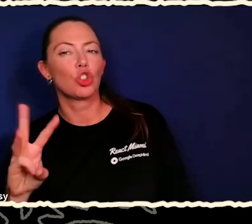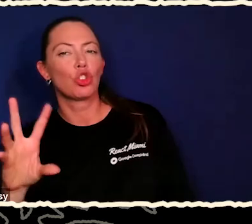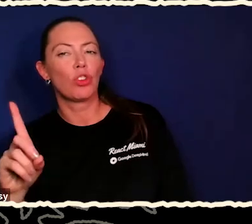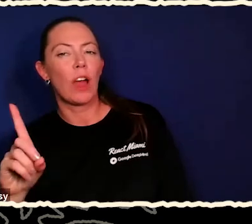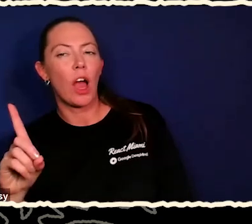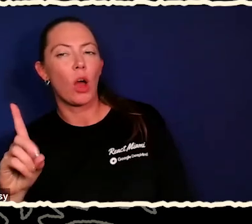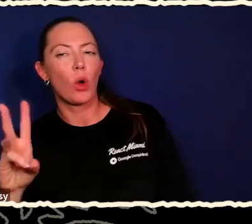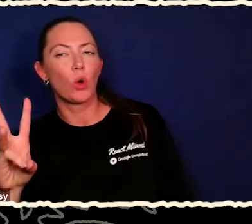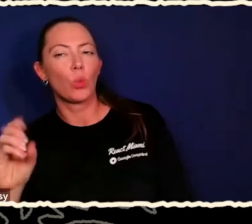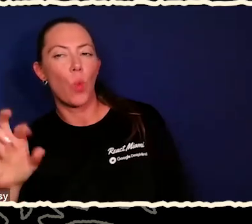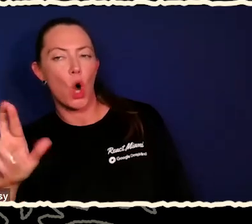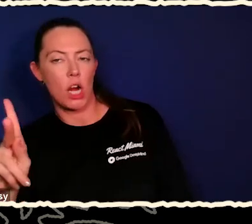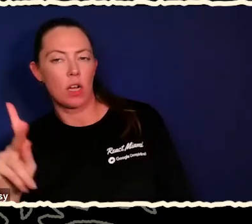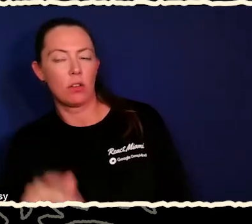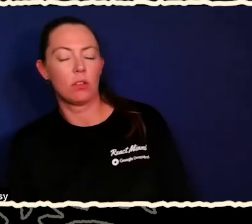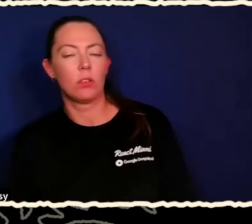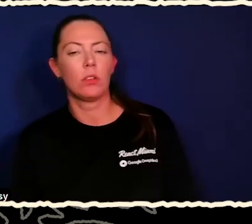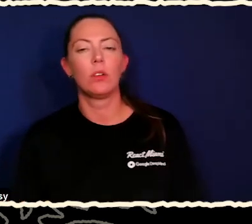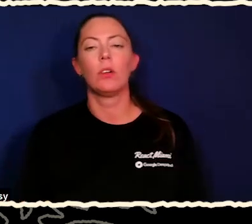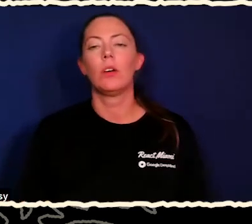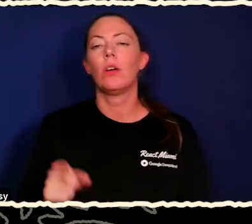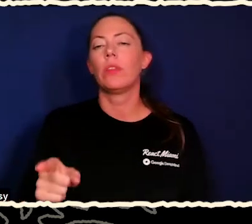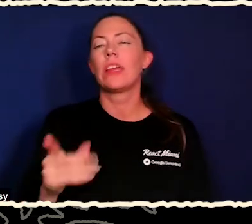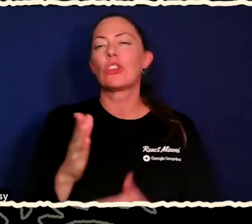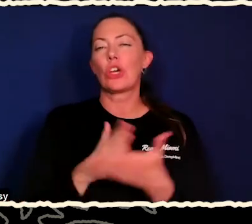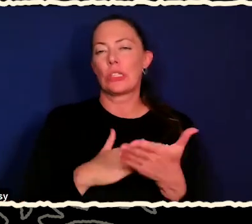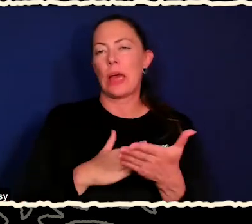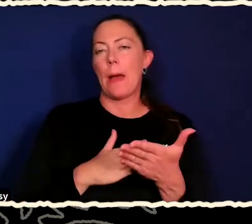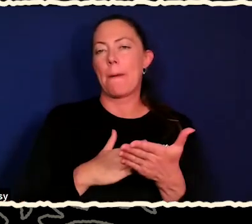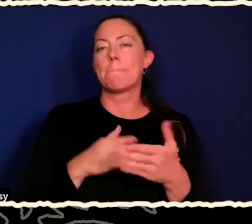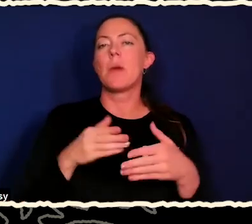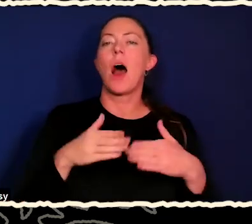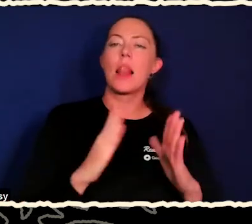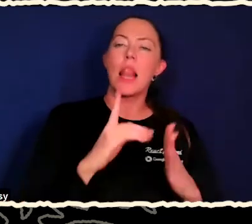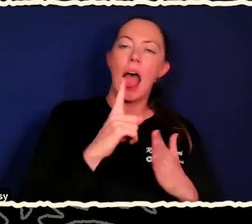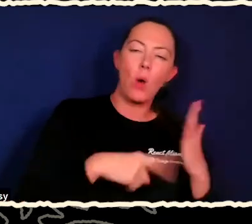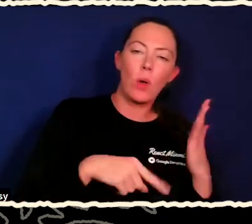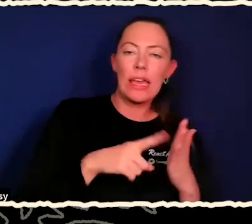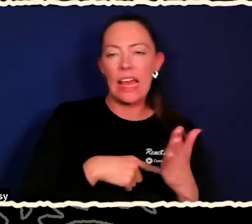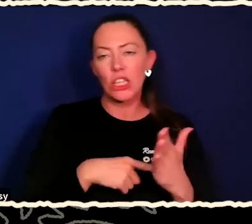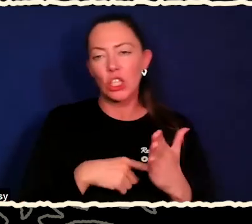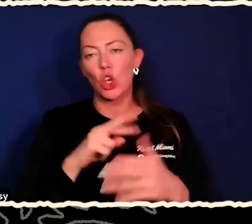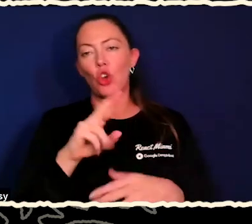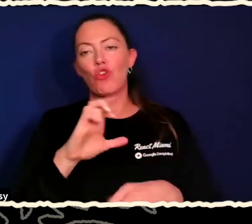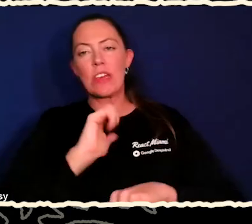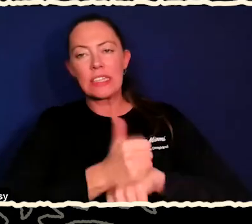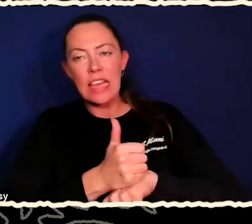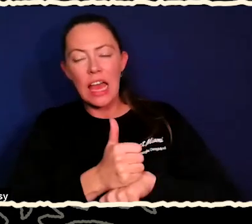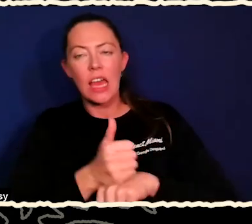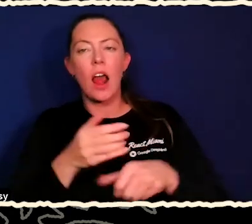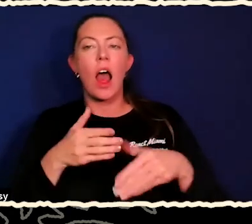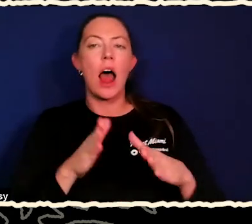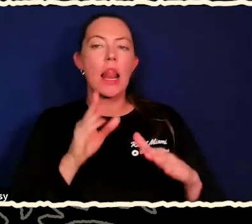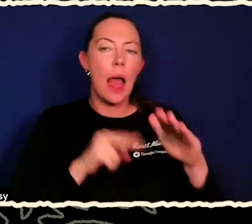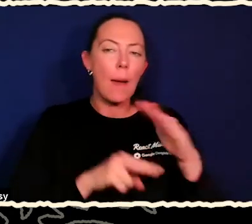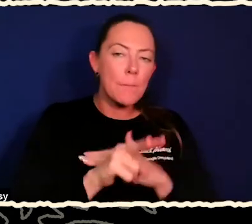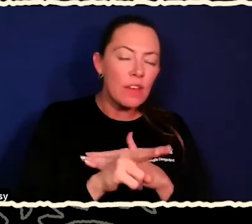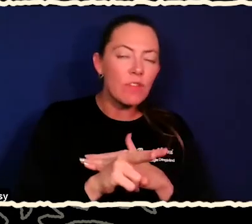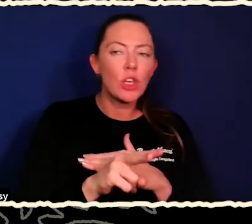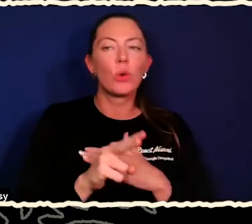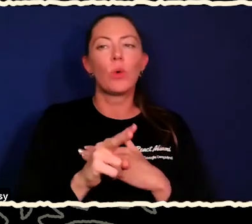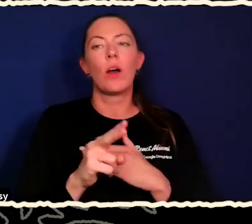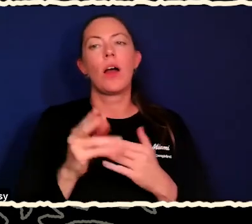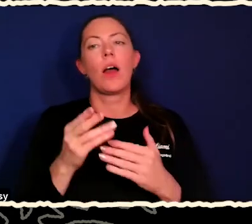So those are some things for the note-taking app. Allow, cancel, reset, allow preview, always show suggestions, never